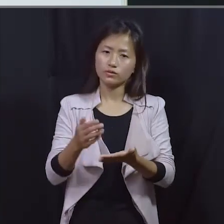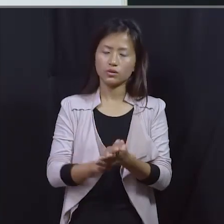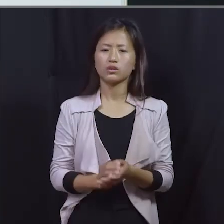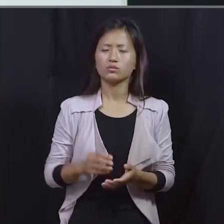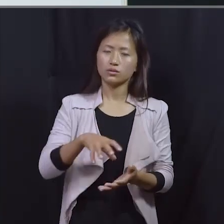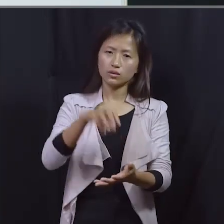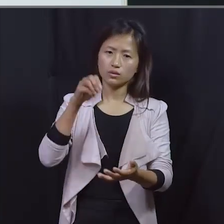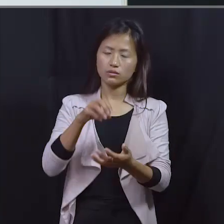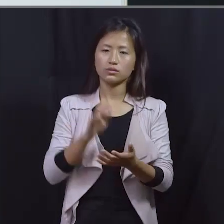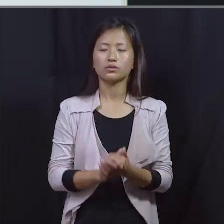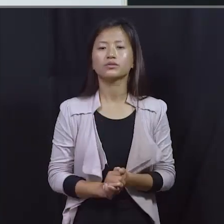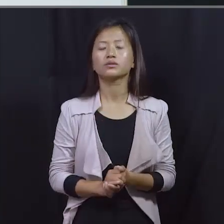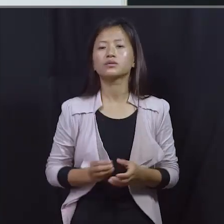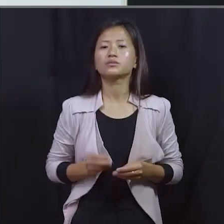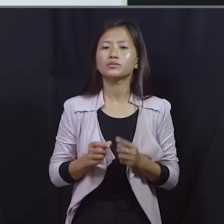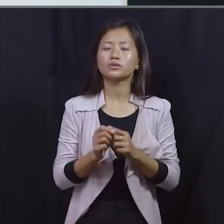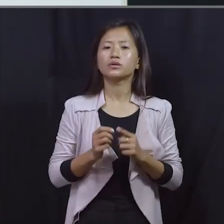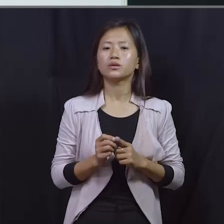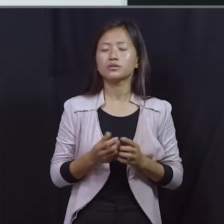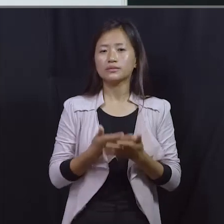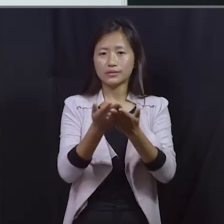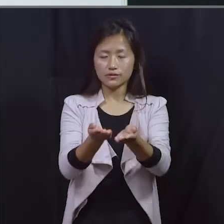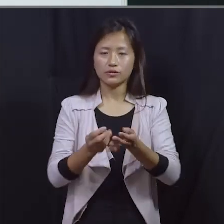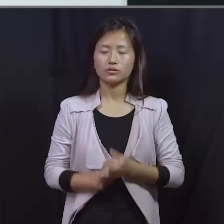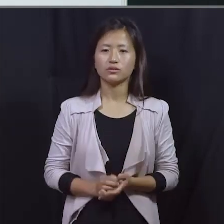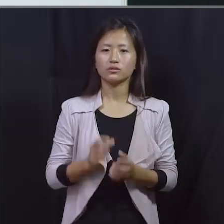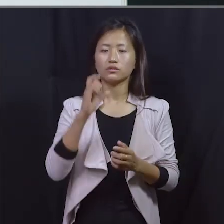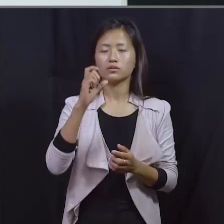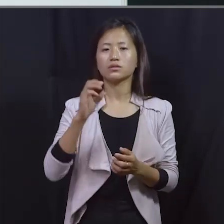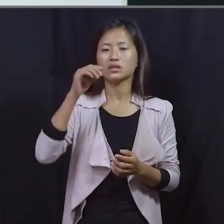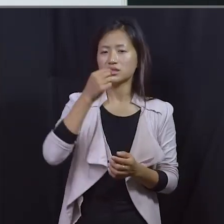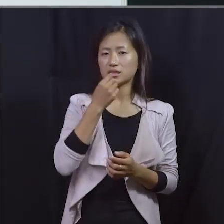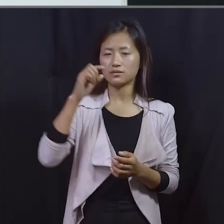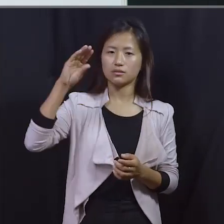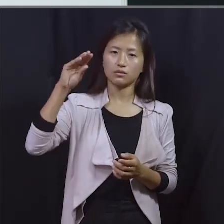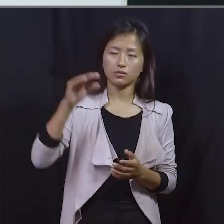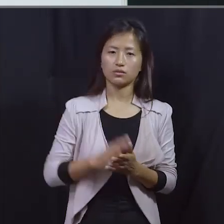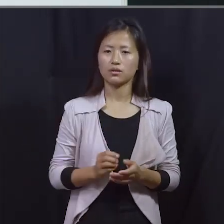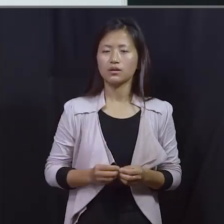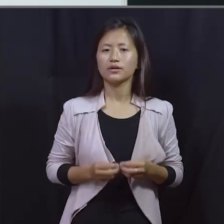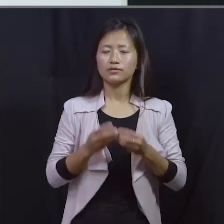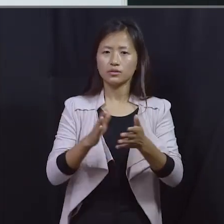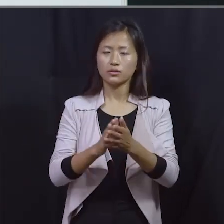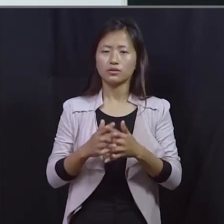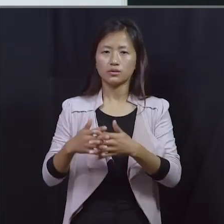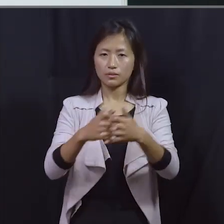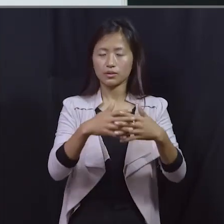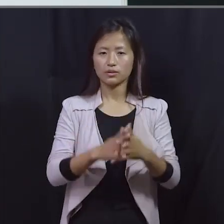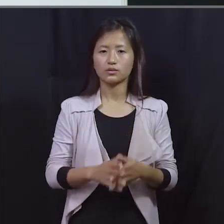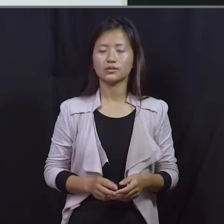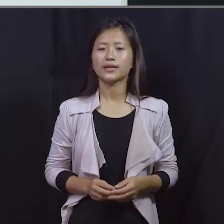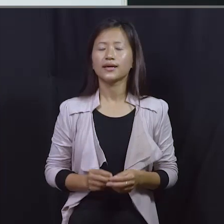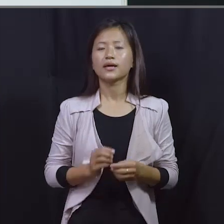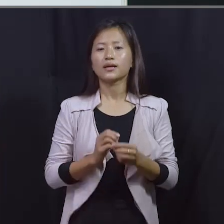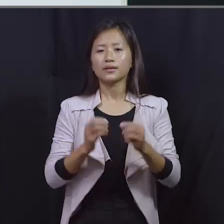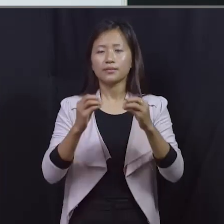cotton or to produce cotton. And therefore, the supply of cotton from America to Britain, it